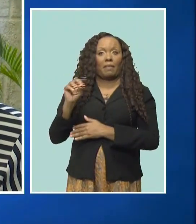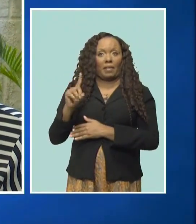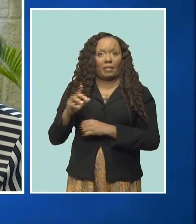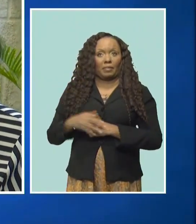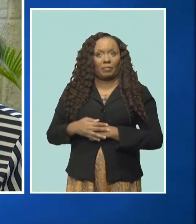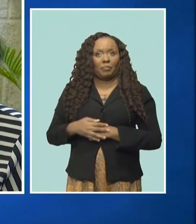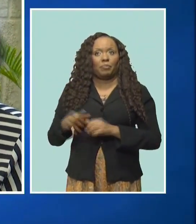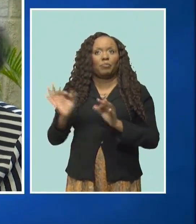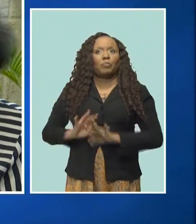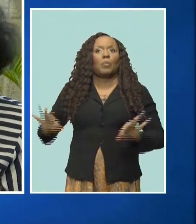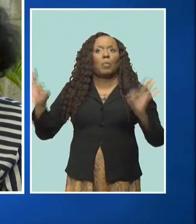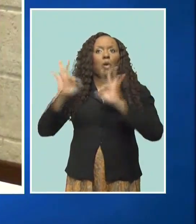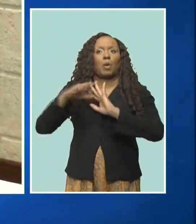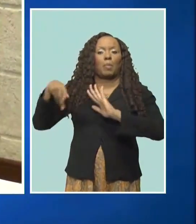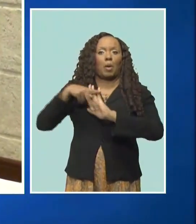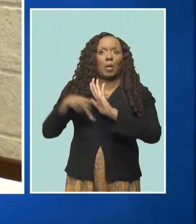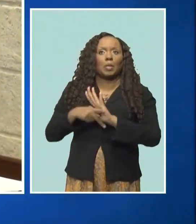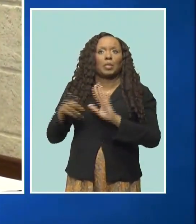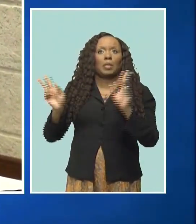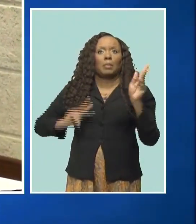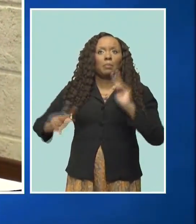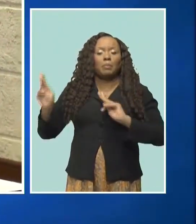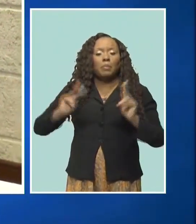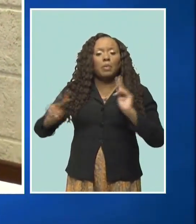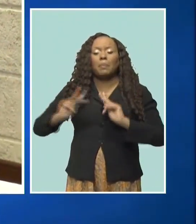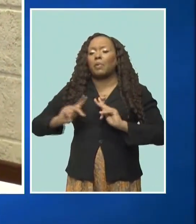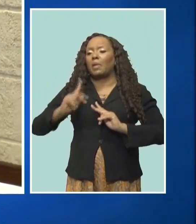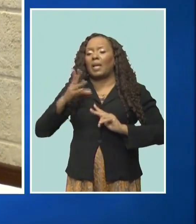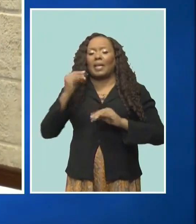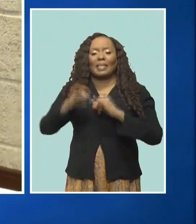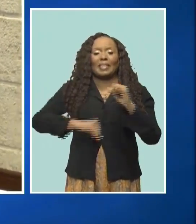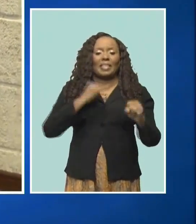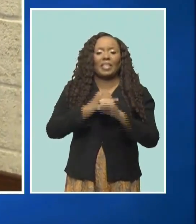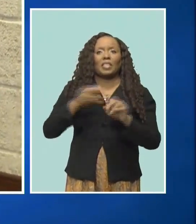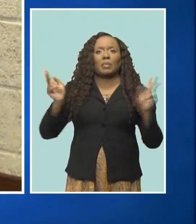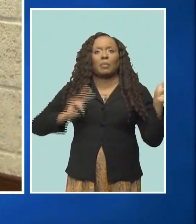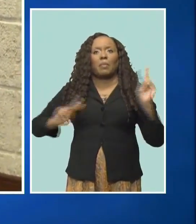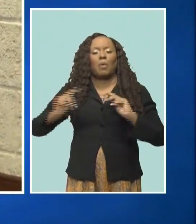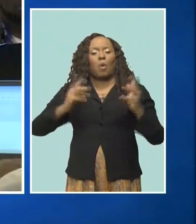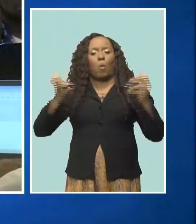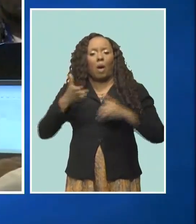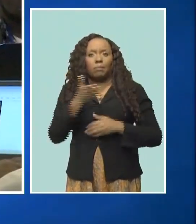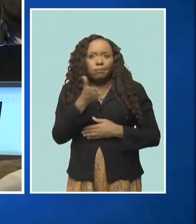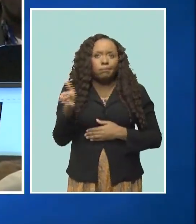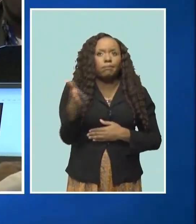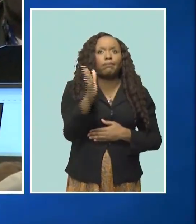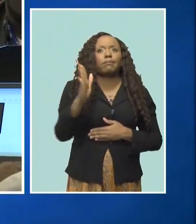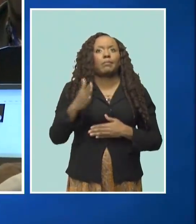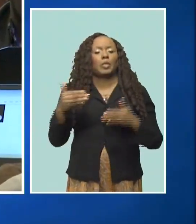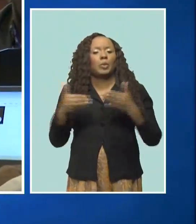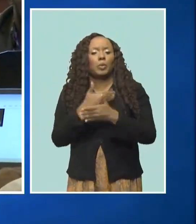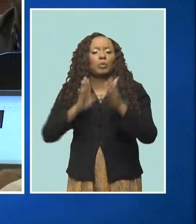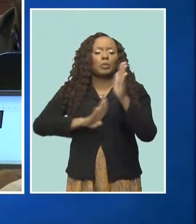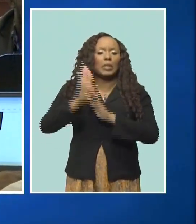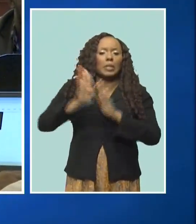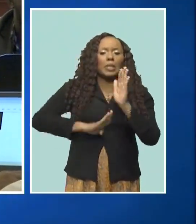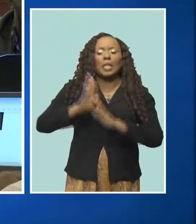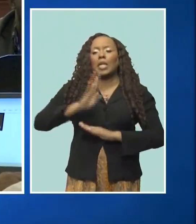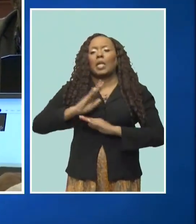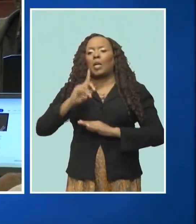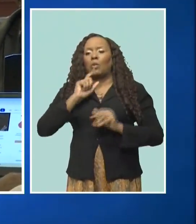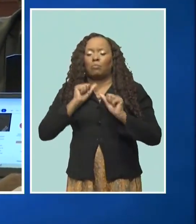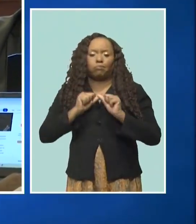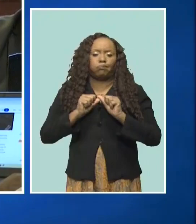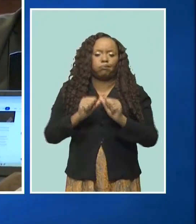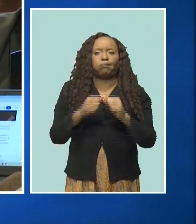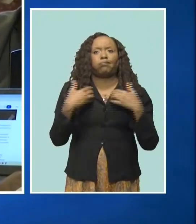regional policymakers, advocates, and international experts charting a new course for governance, development, and resilience in the